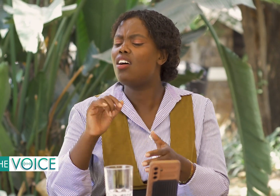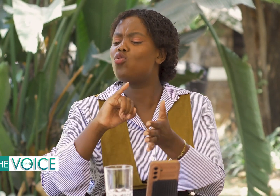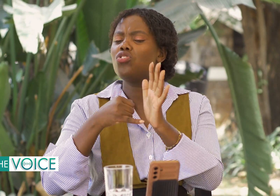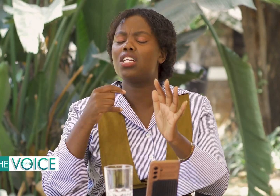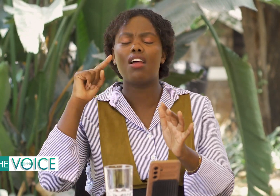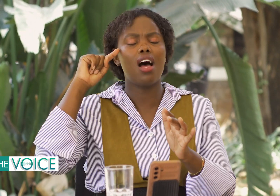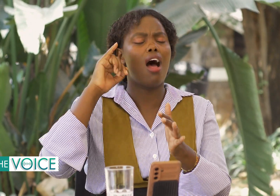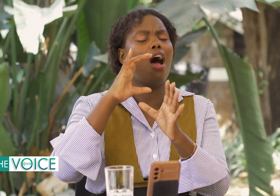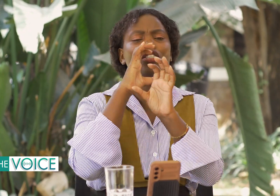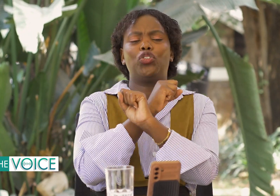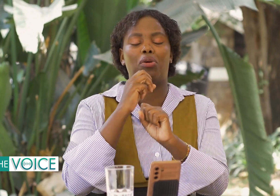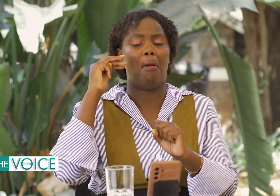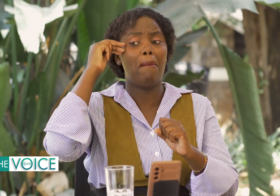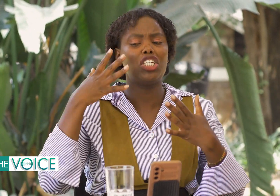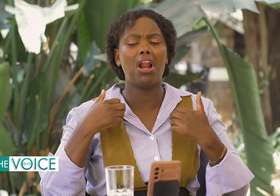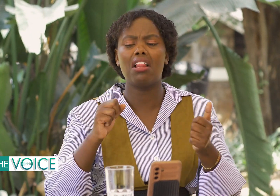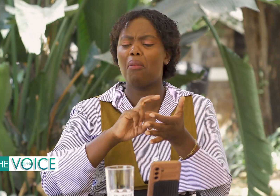We do not just assume that